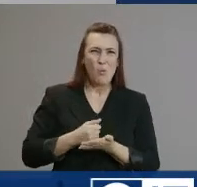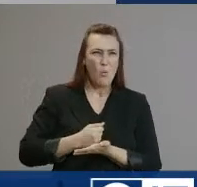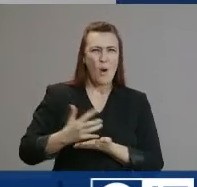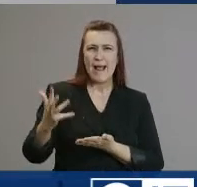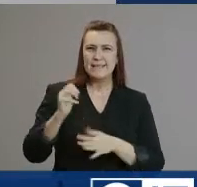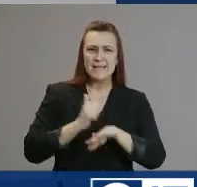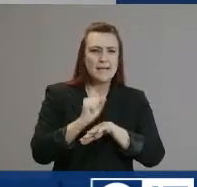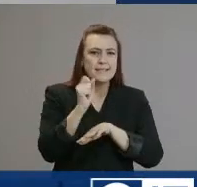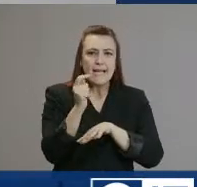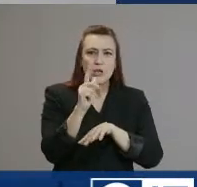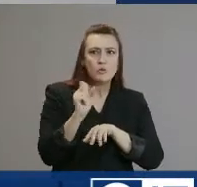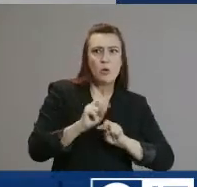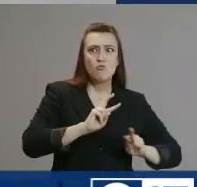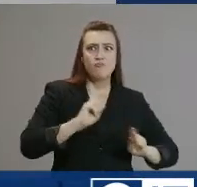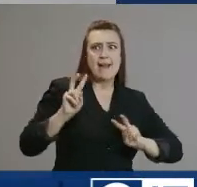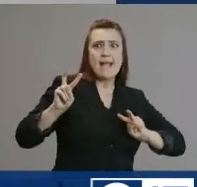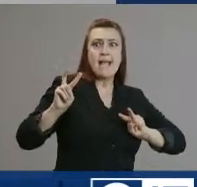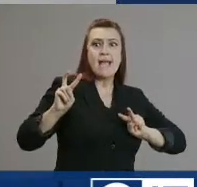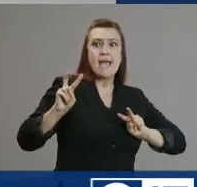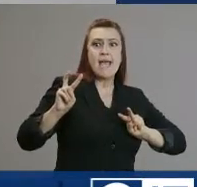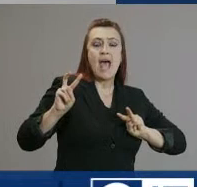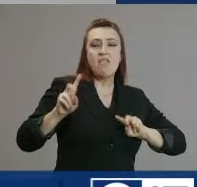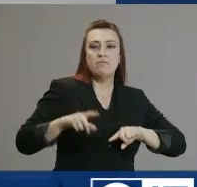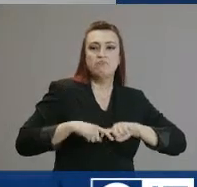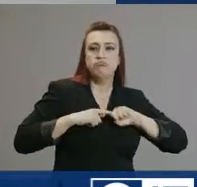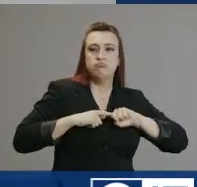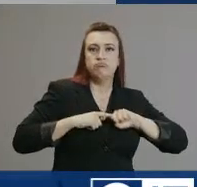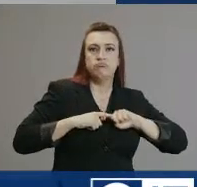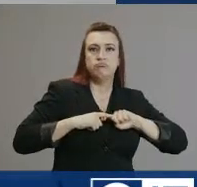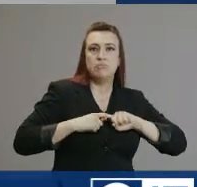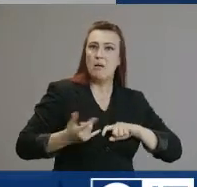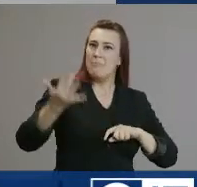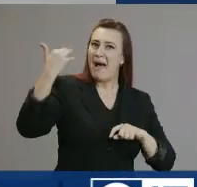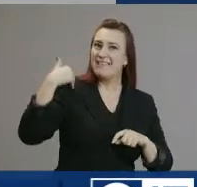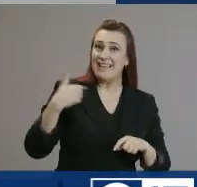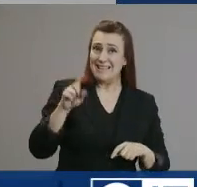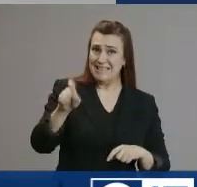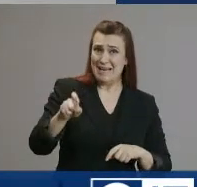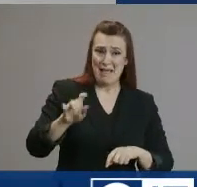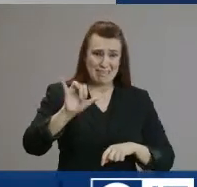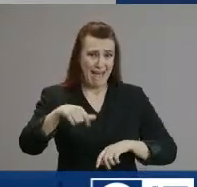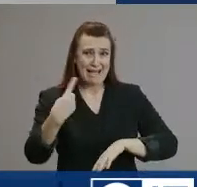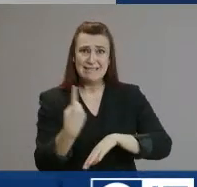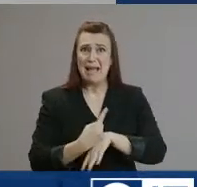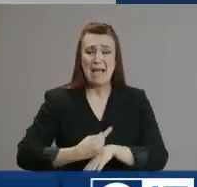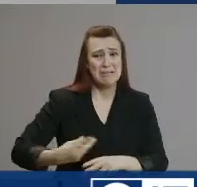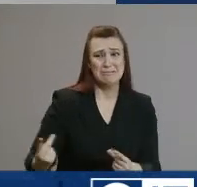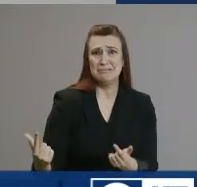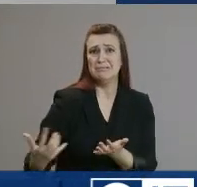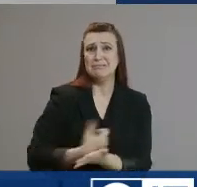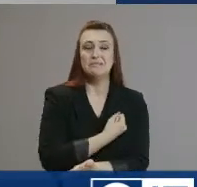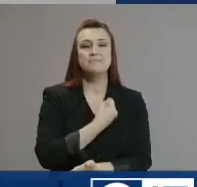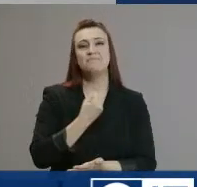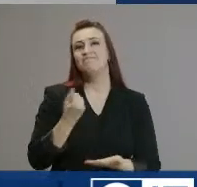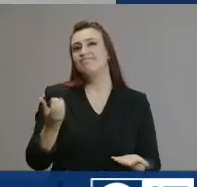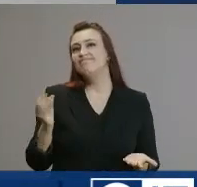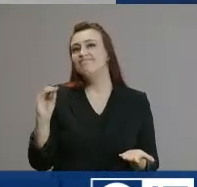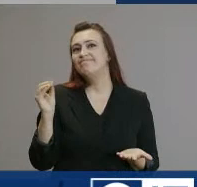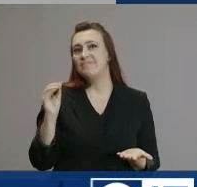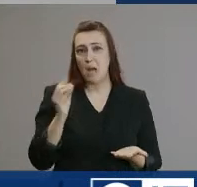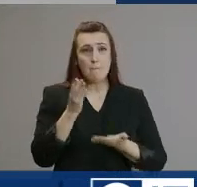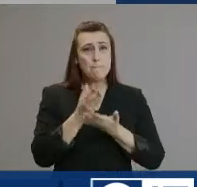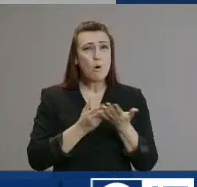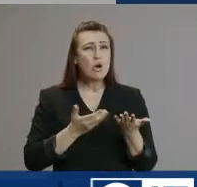apparent at the time that we would need it. I mean, that's part of the investment in being prepared for a worst